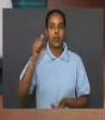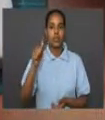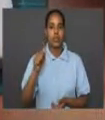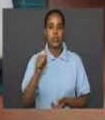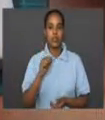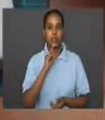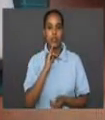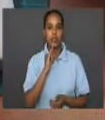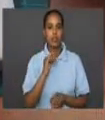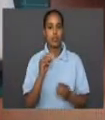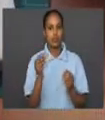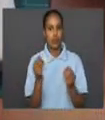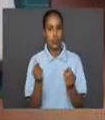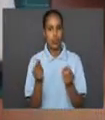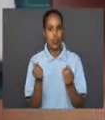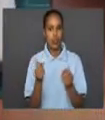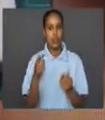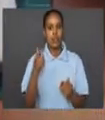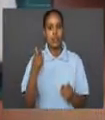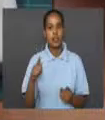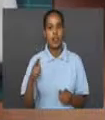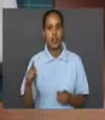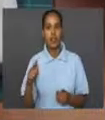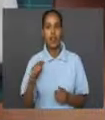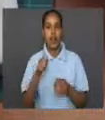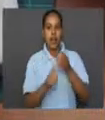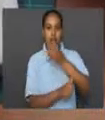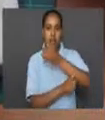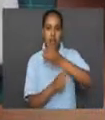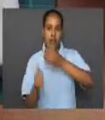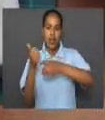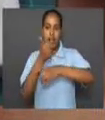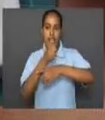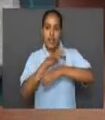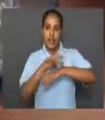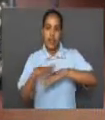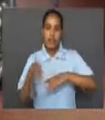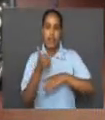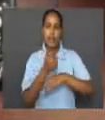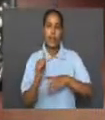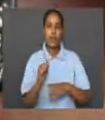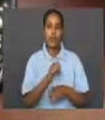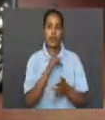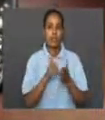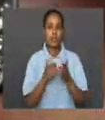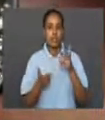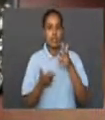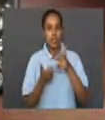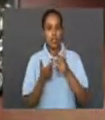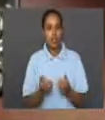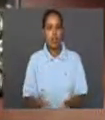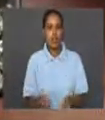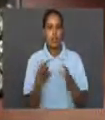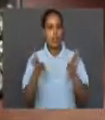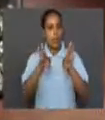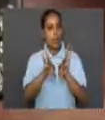Calcium is a soft, gray, alkaline earth metal. It is the third